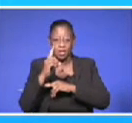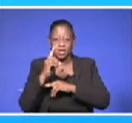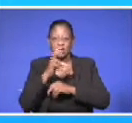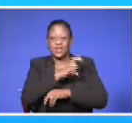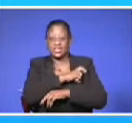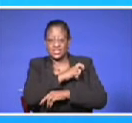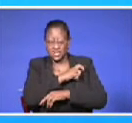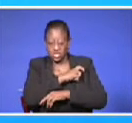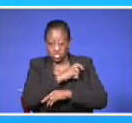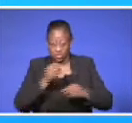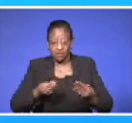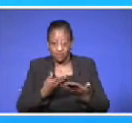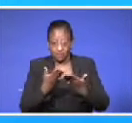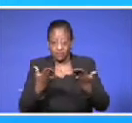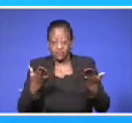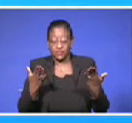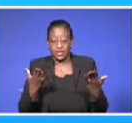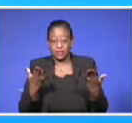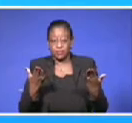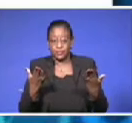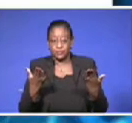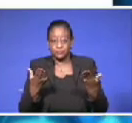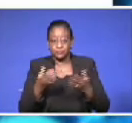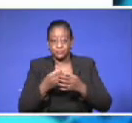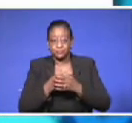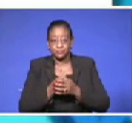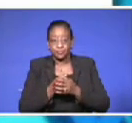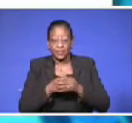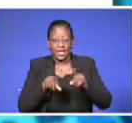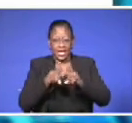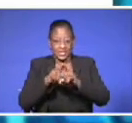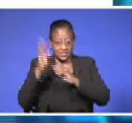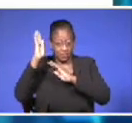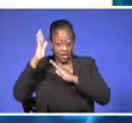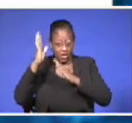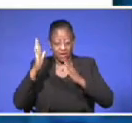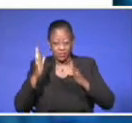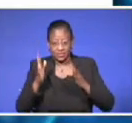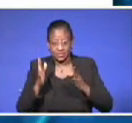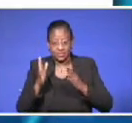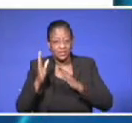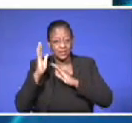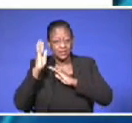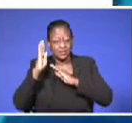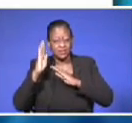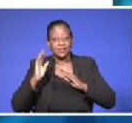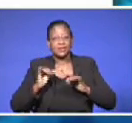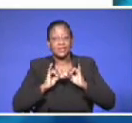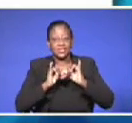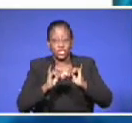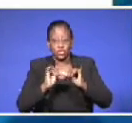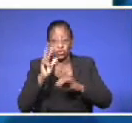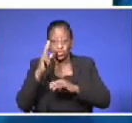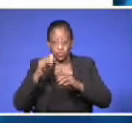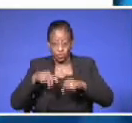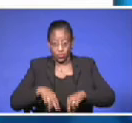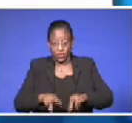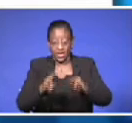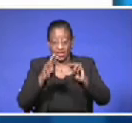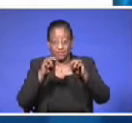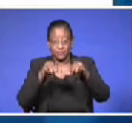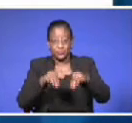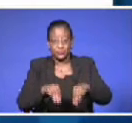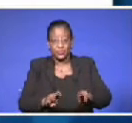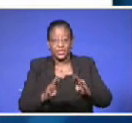available. So that's great. I look forward to having other vaccines. As the Bahamas continues to battle the third wave of COVID-19, with